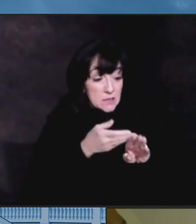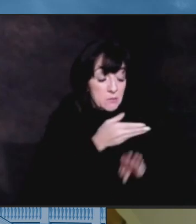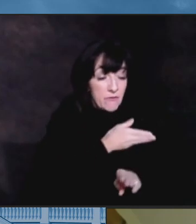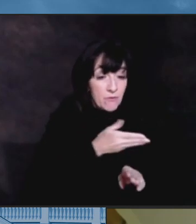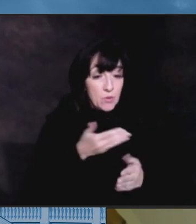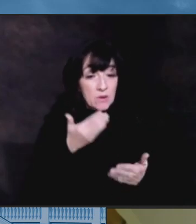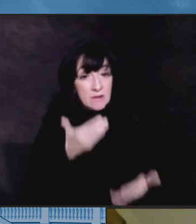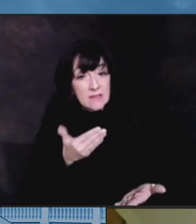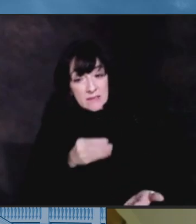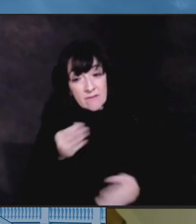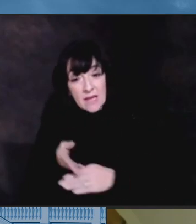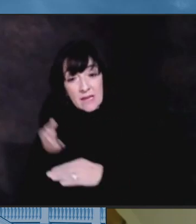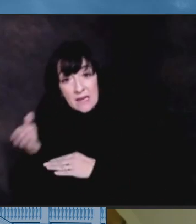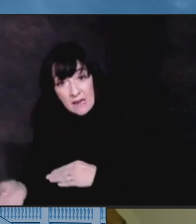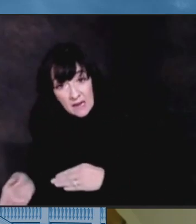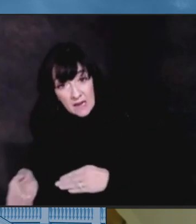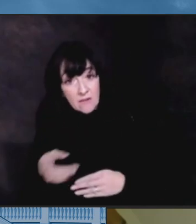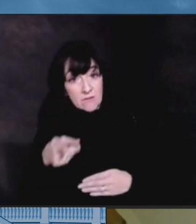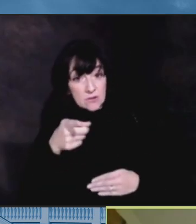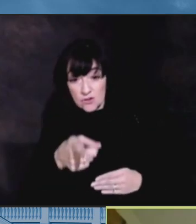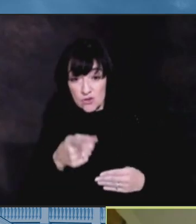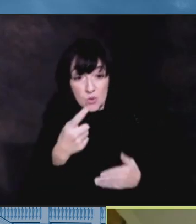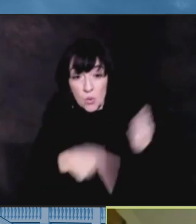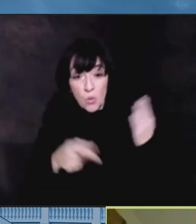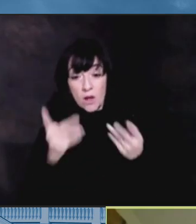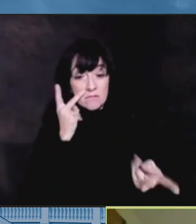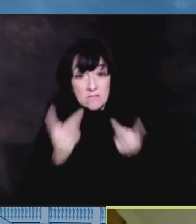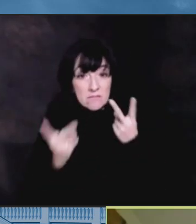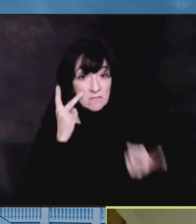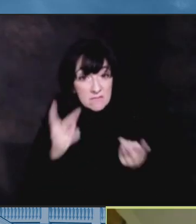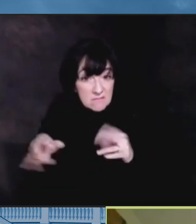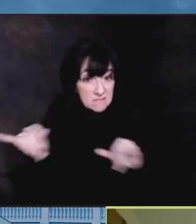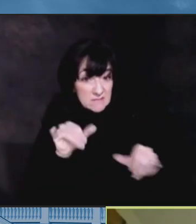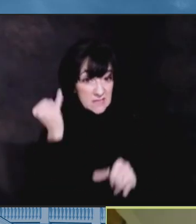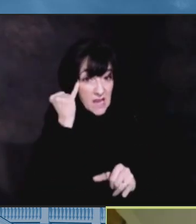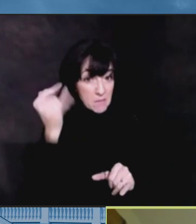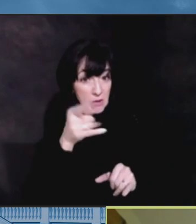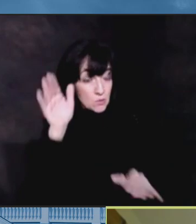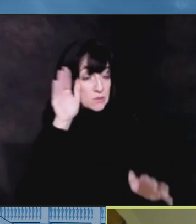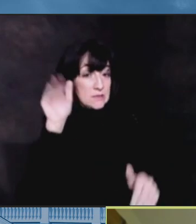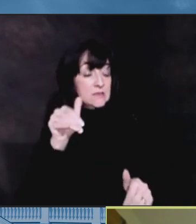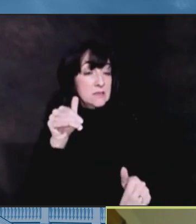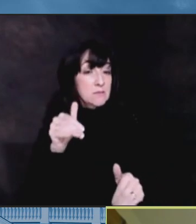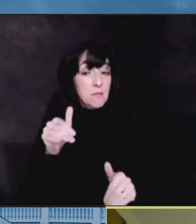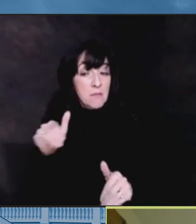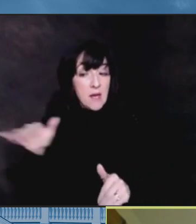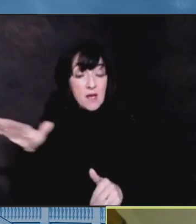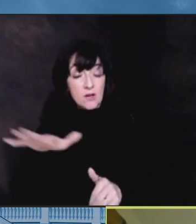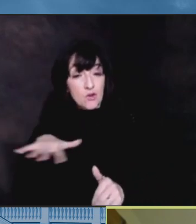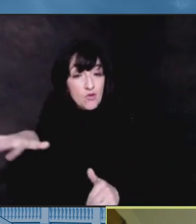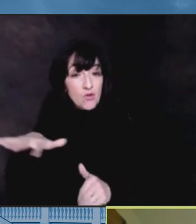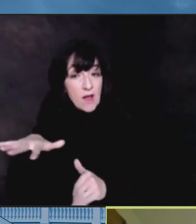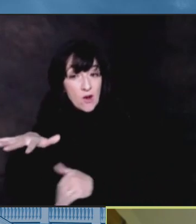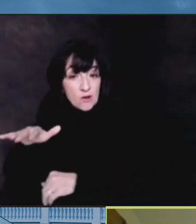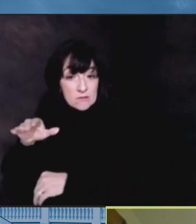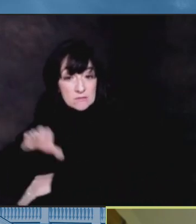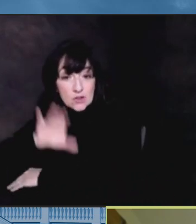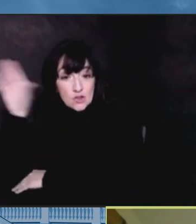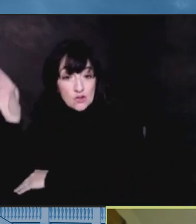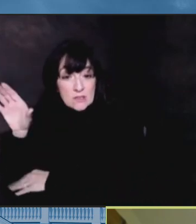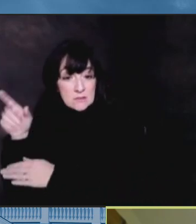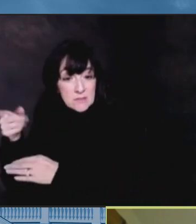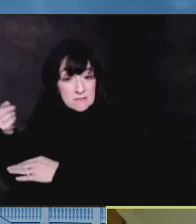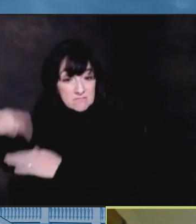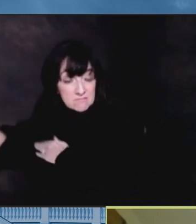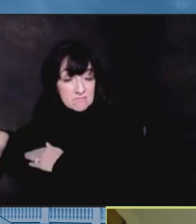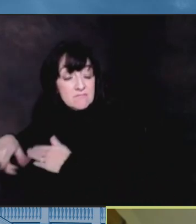Christmas and the holiday season? So I think that there's a lot that we learned, and I think we learned,